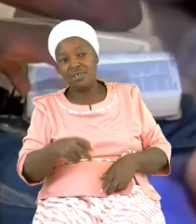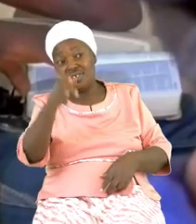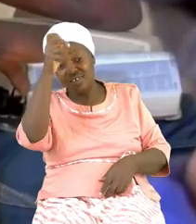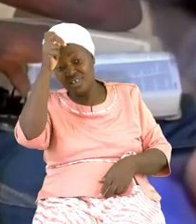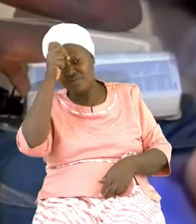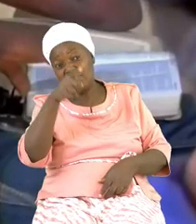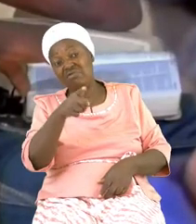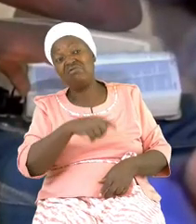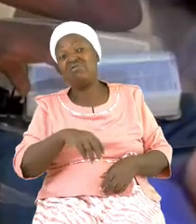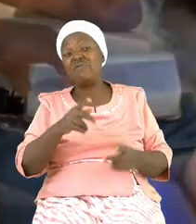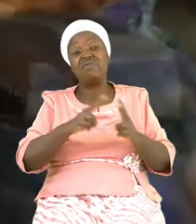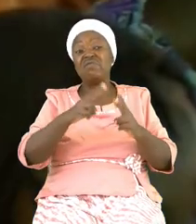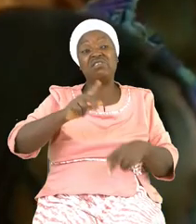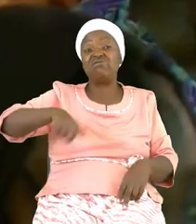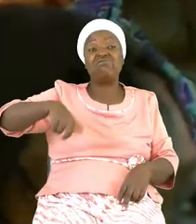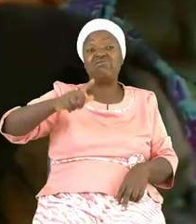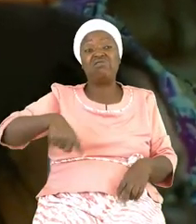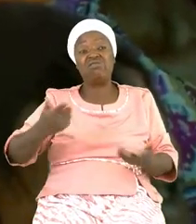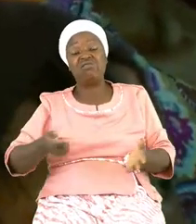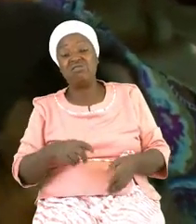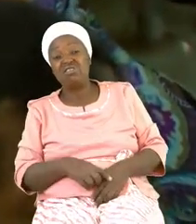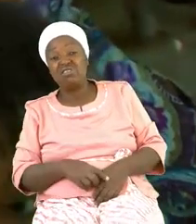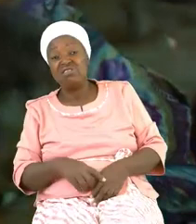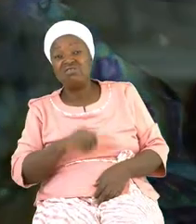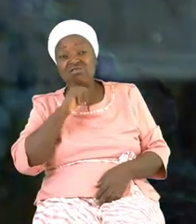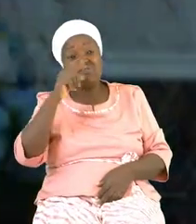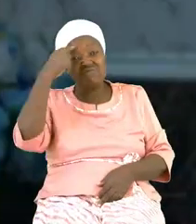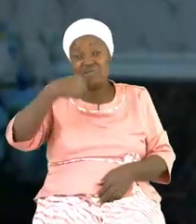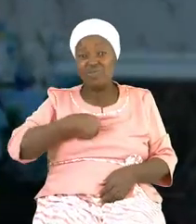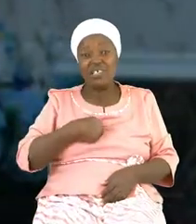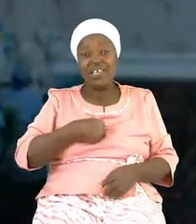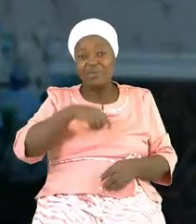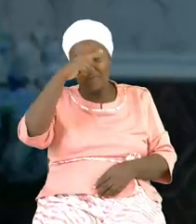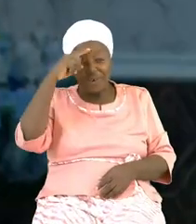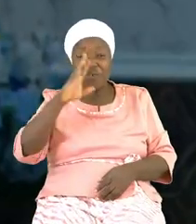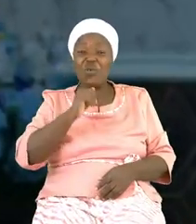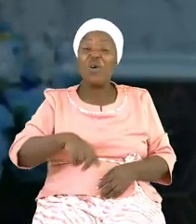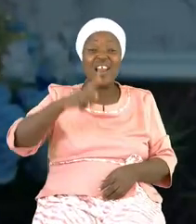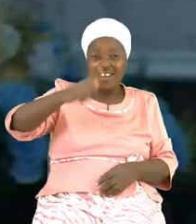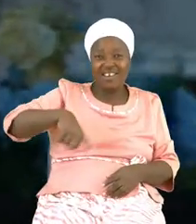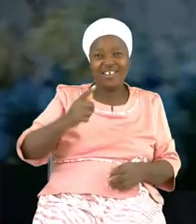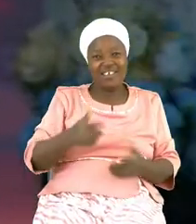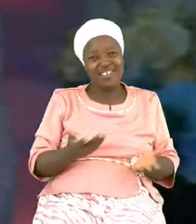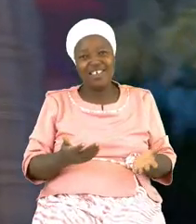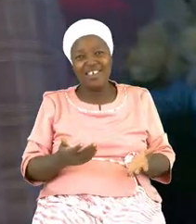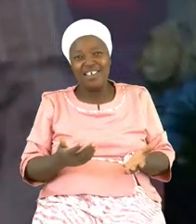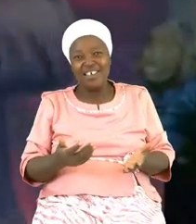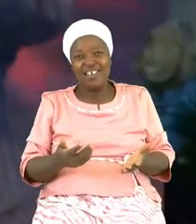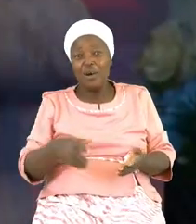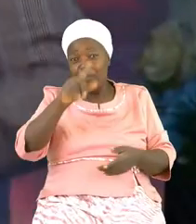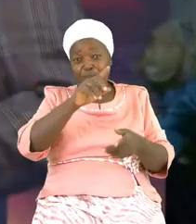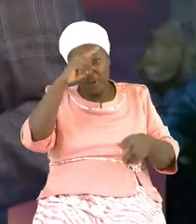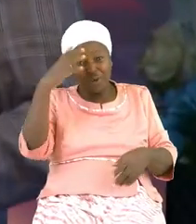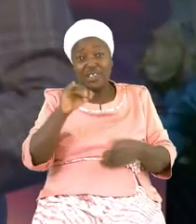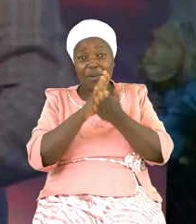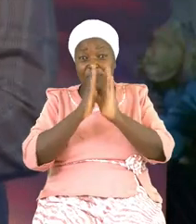now. He comes too late. I said he comes too late. Because the peace of God will